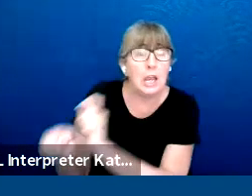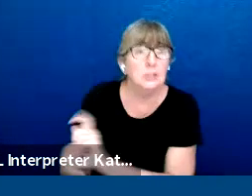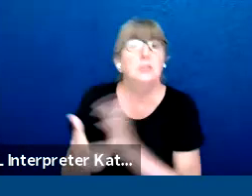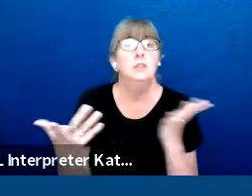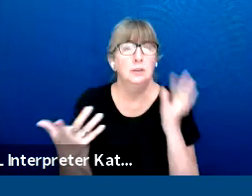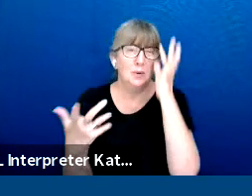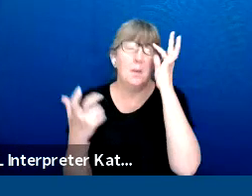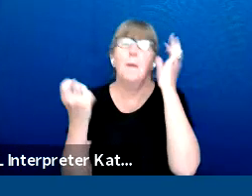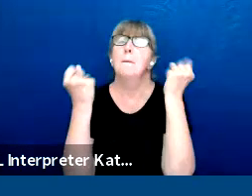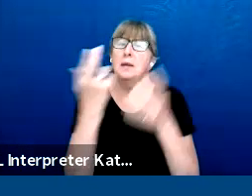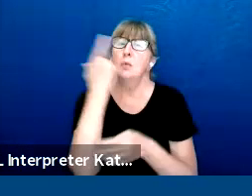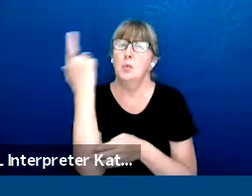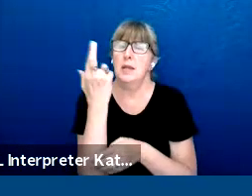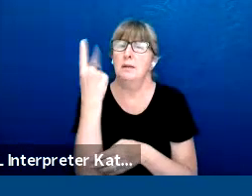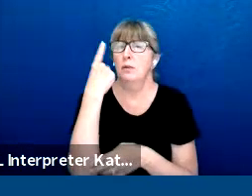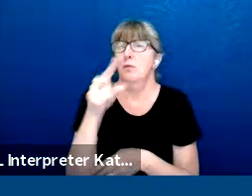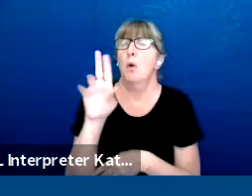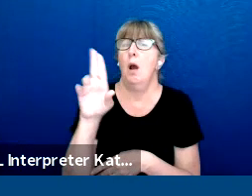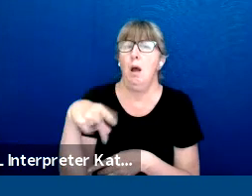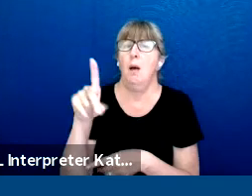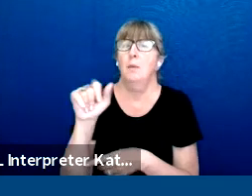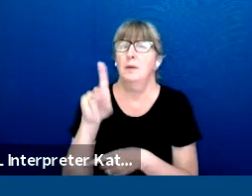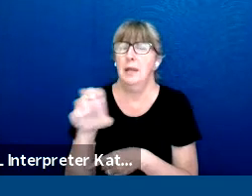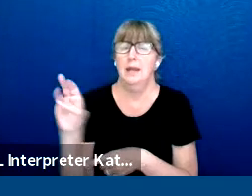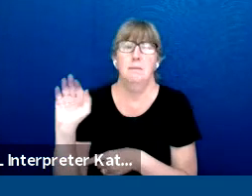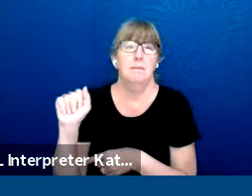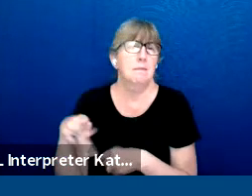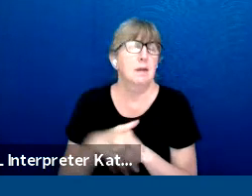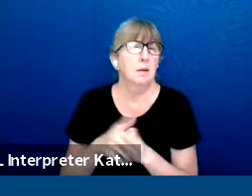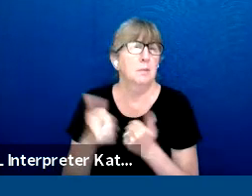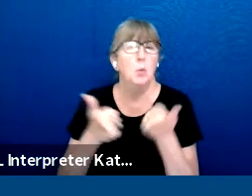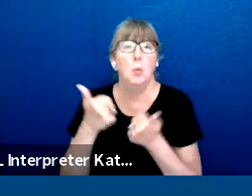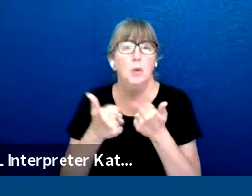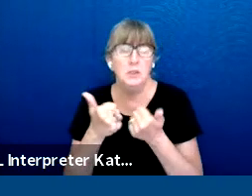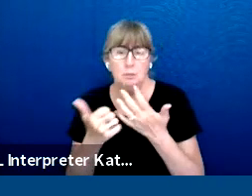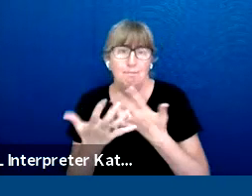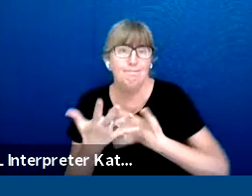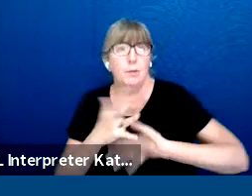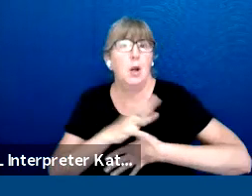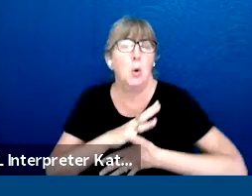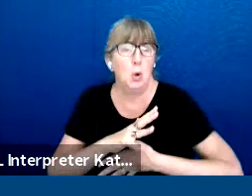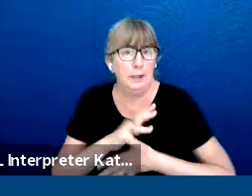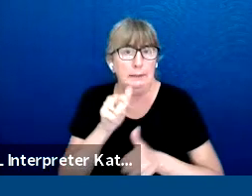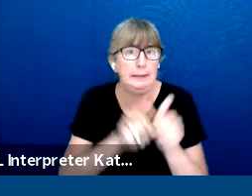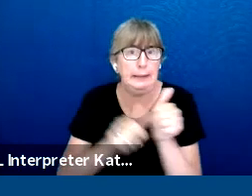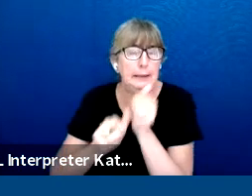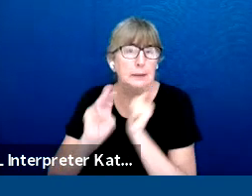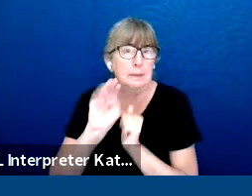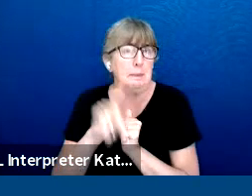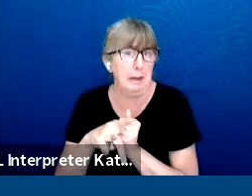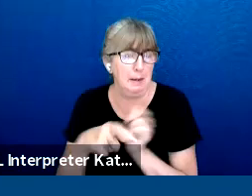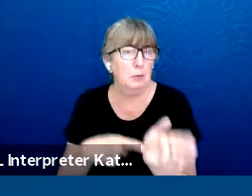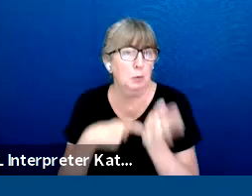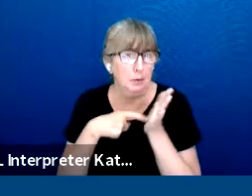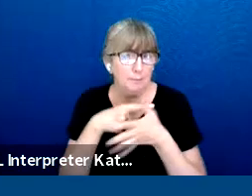updated and what priority the maps would be updated.